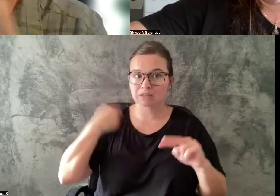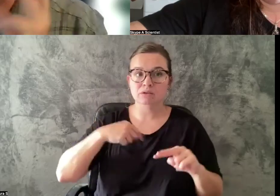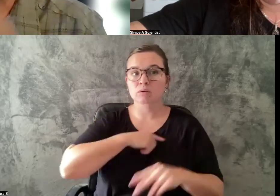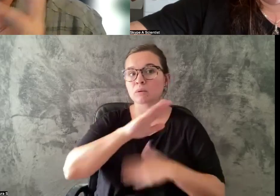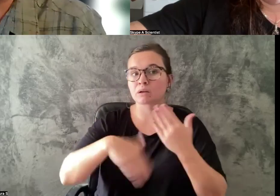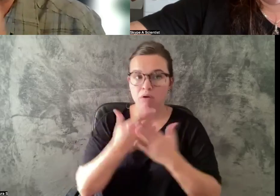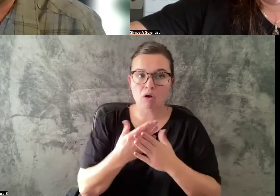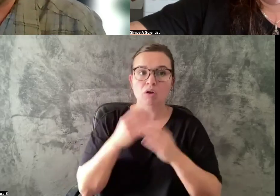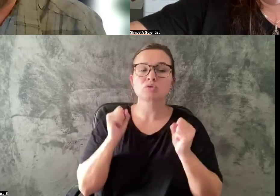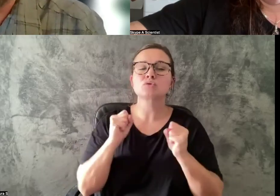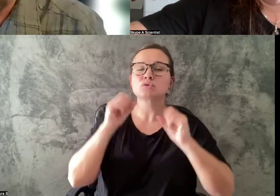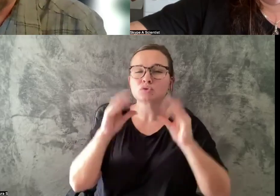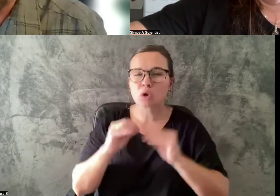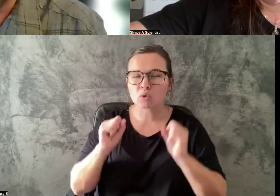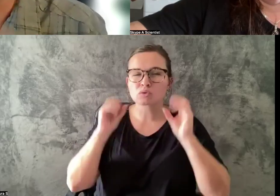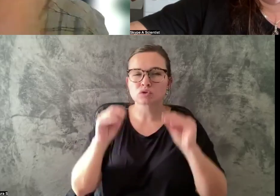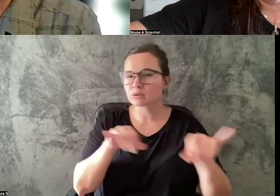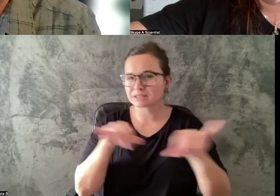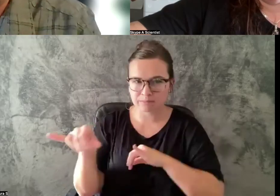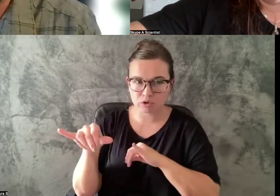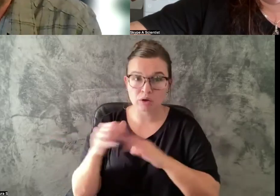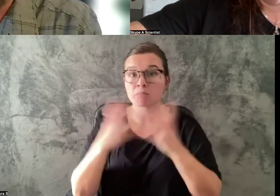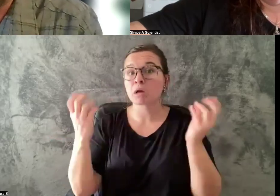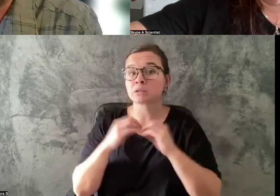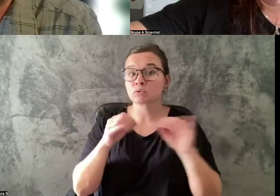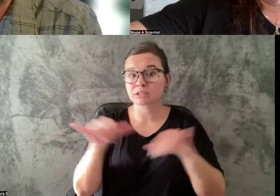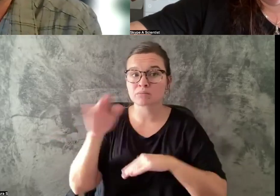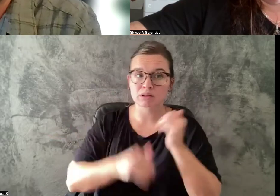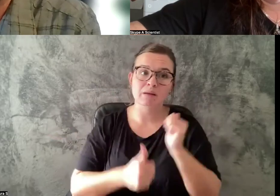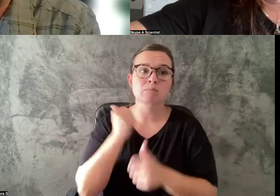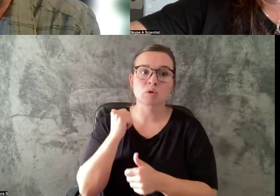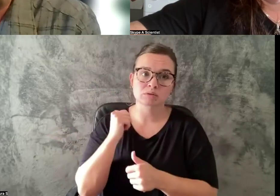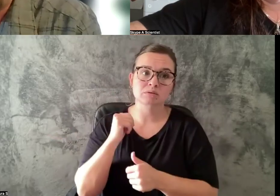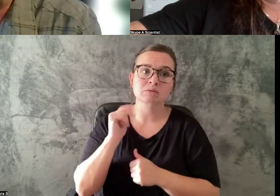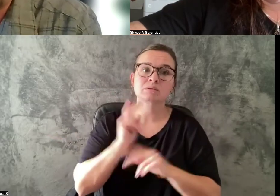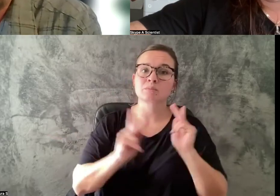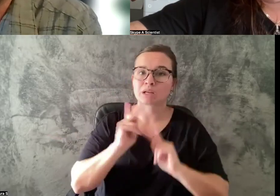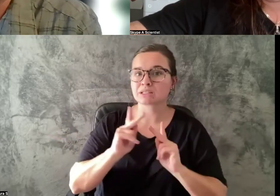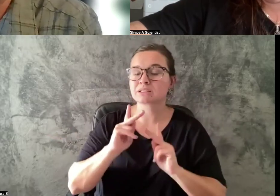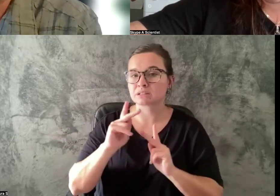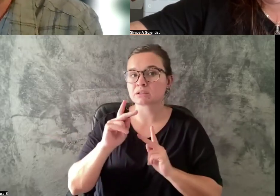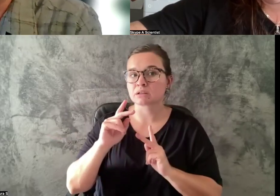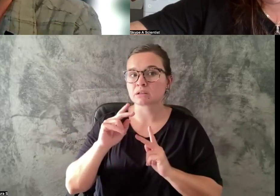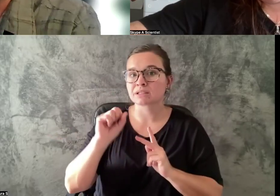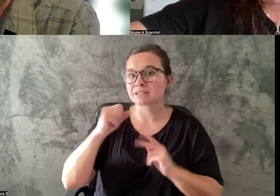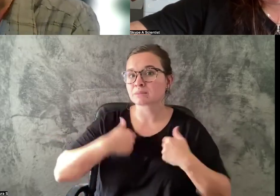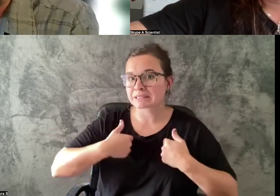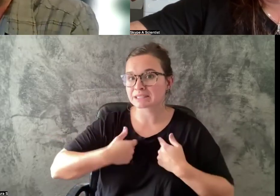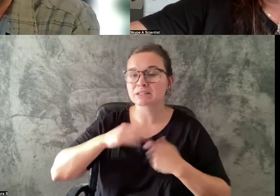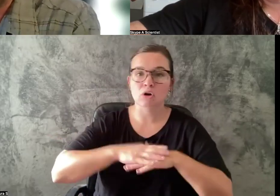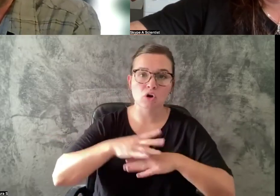all so similar, much more similar than most species on Earth are, because we have a